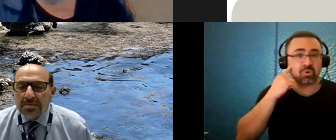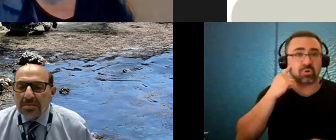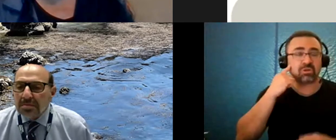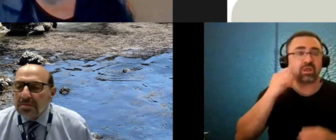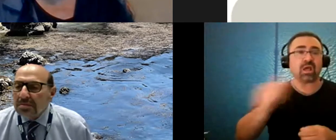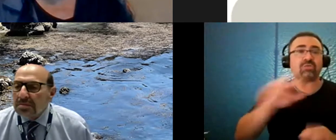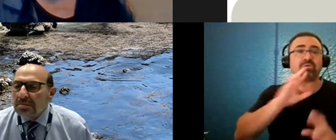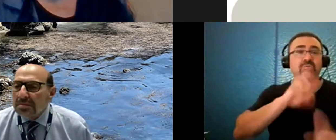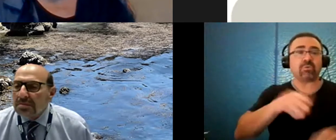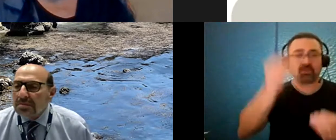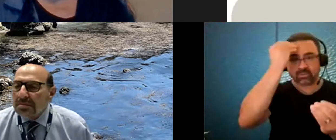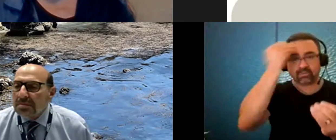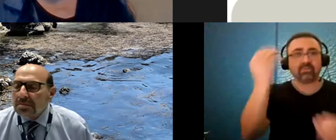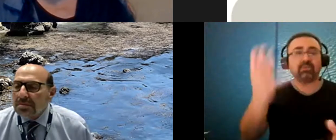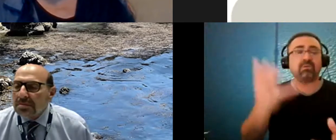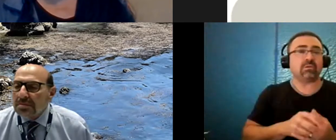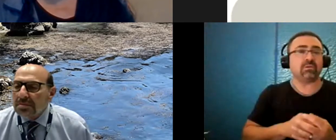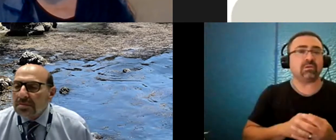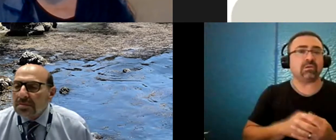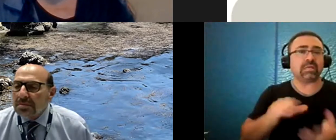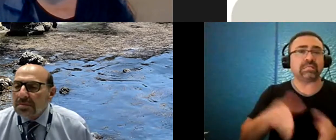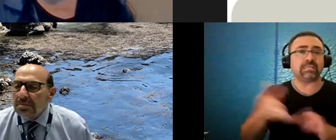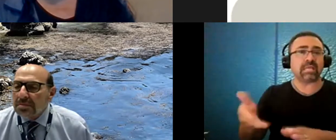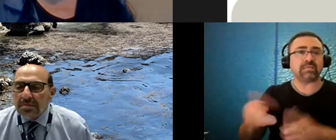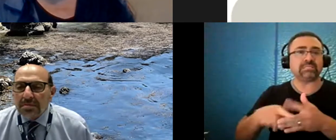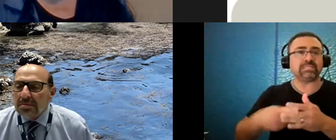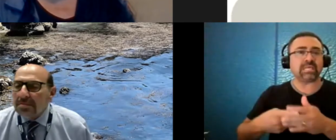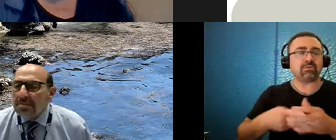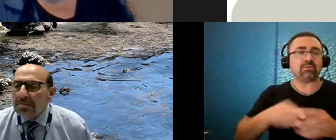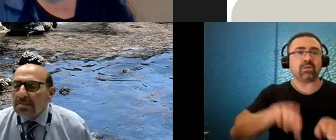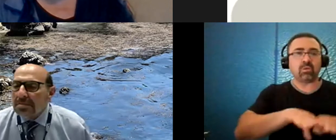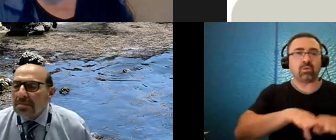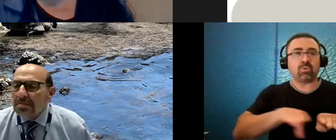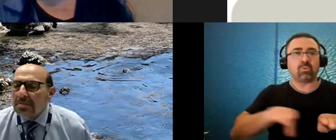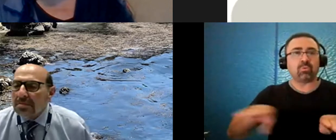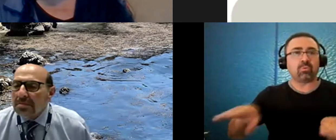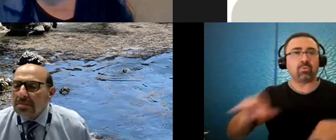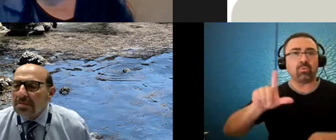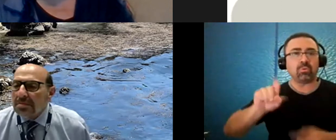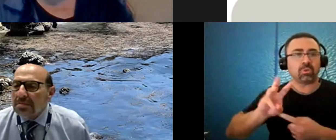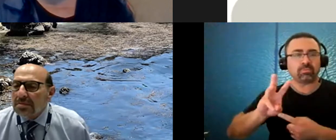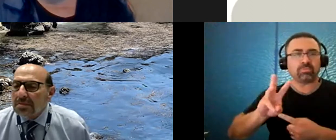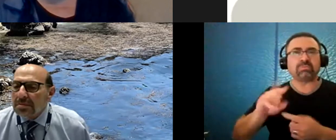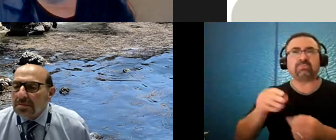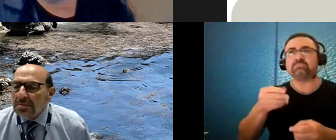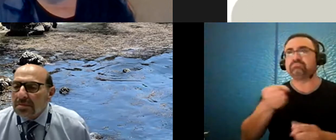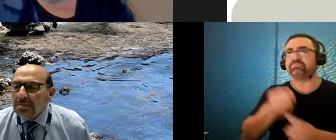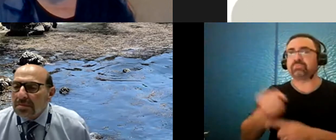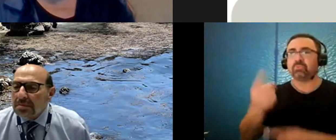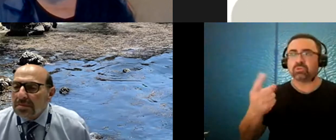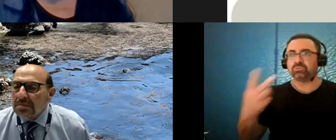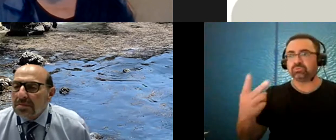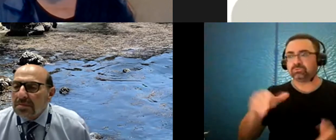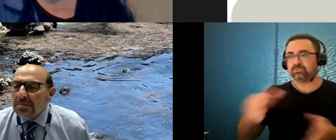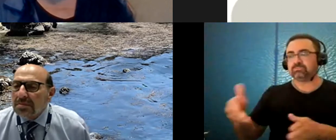reports stating that the deaths are still remaining low because we are getting maybe 1 to 2 per day, but it